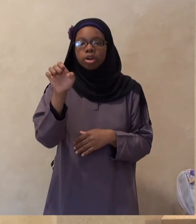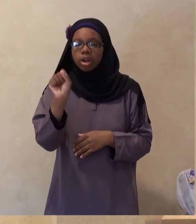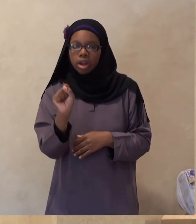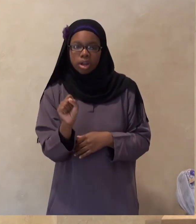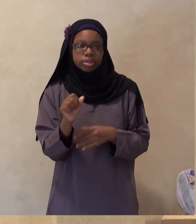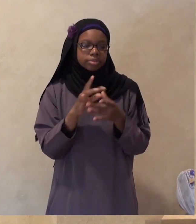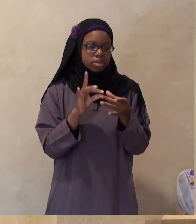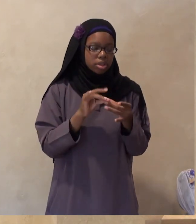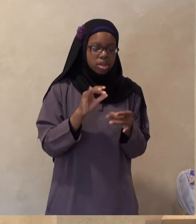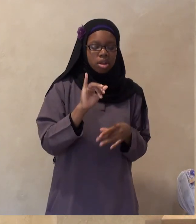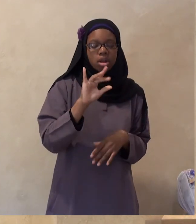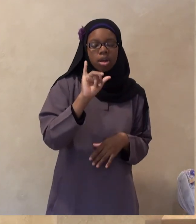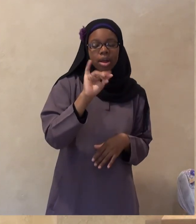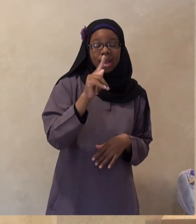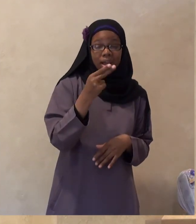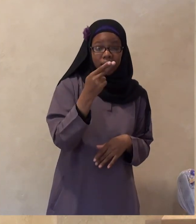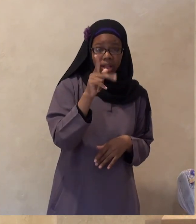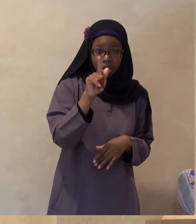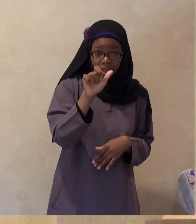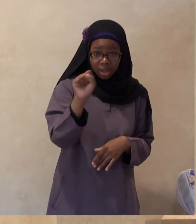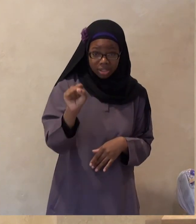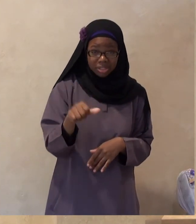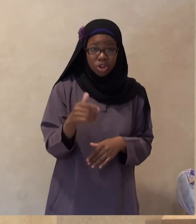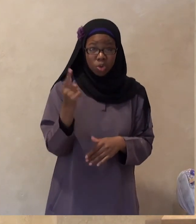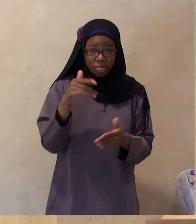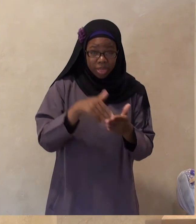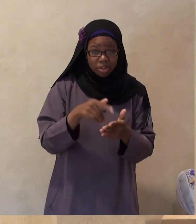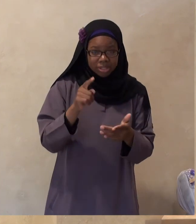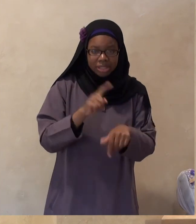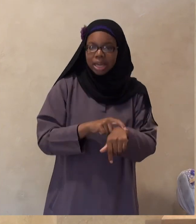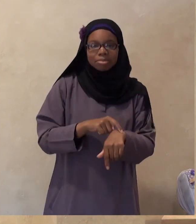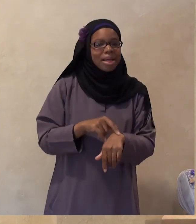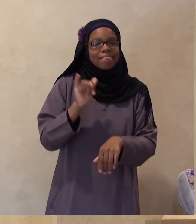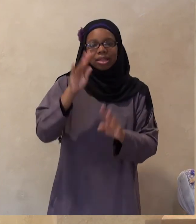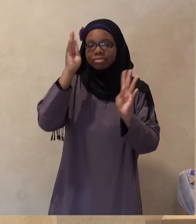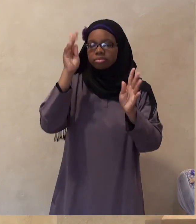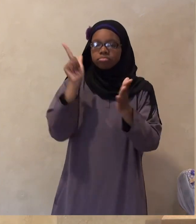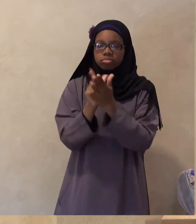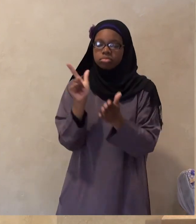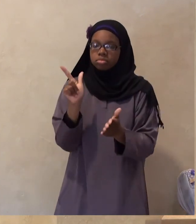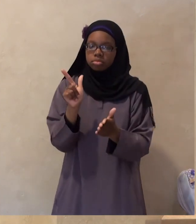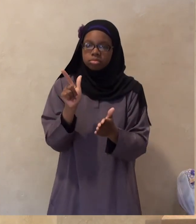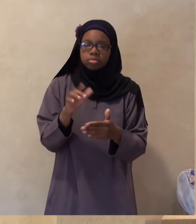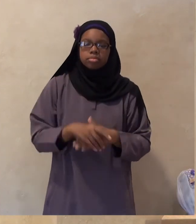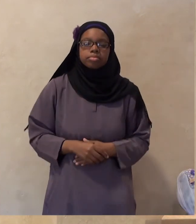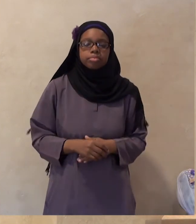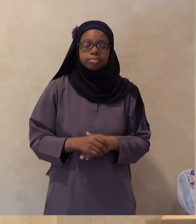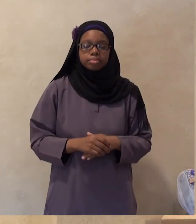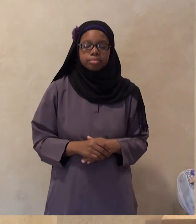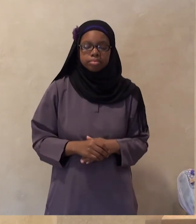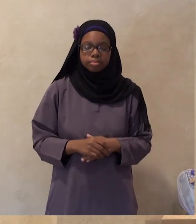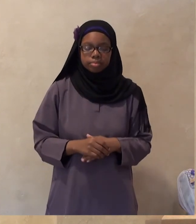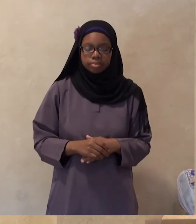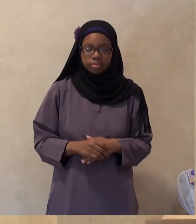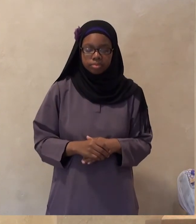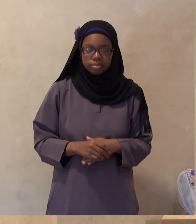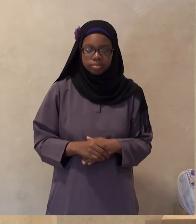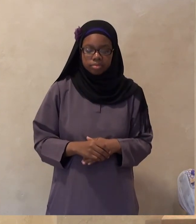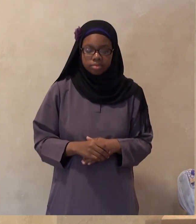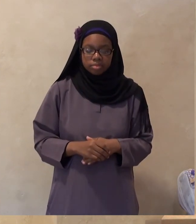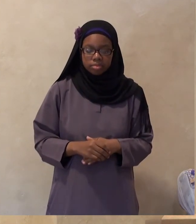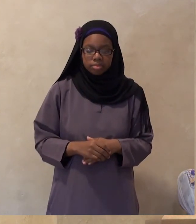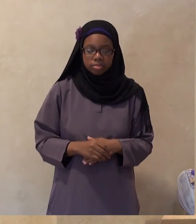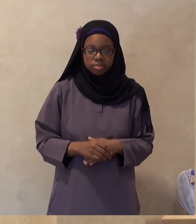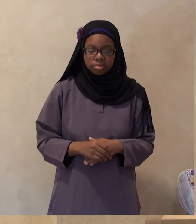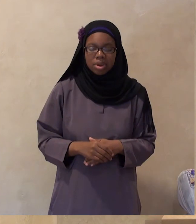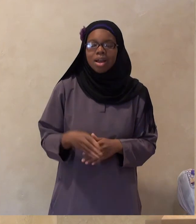Surah Ikhlas 1,000 times, then it is bid'ah. None of these scholars extolled this, and Allah subhanahu wa